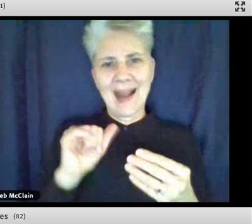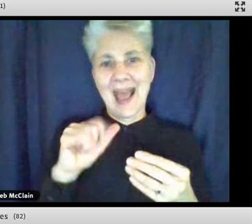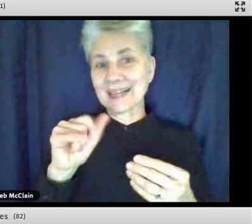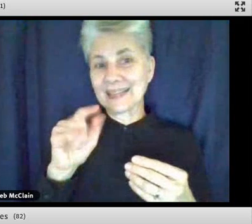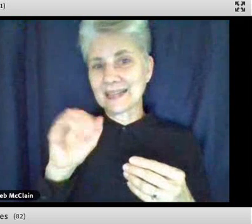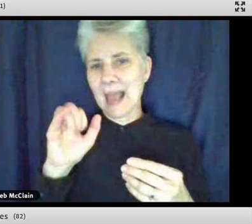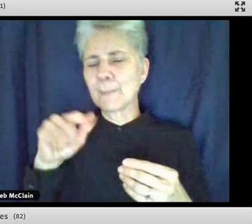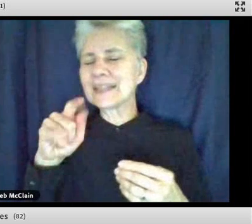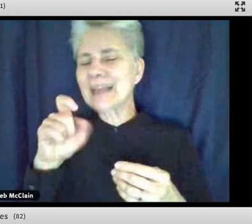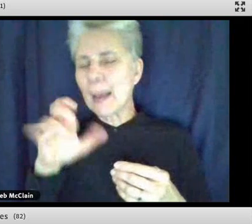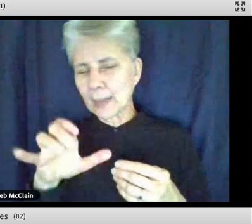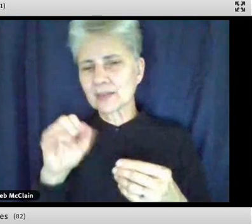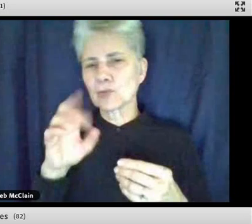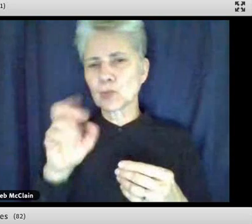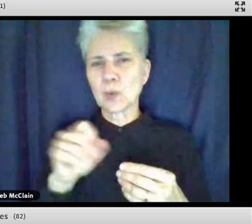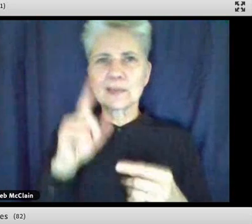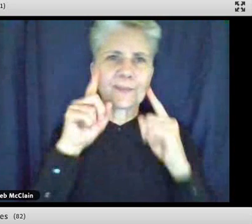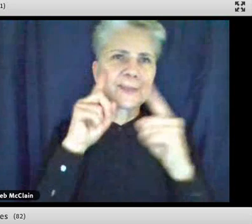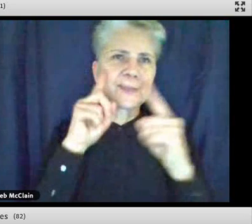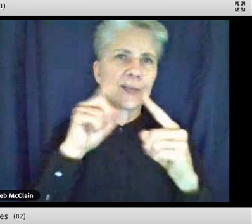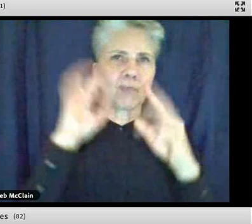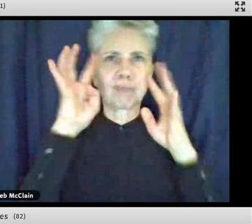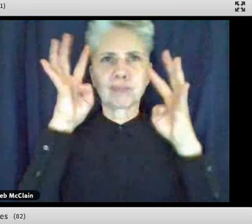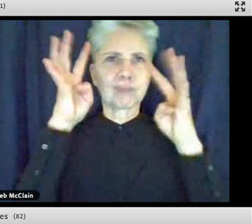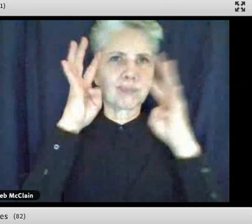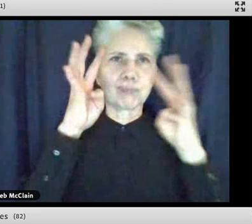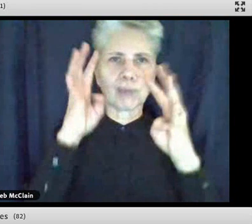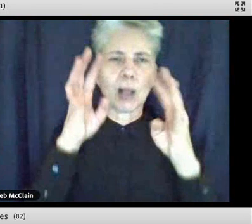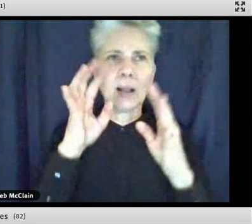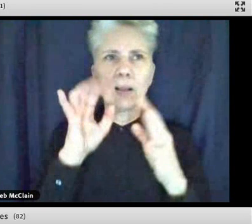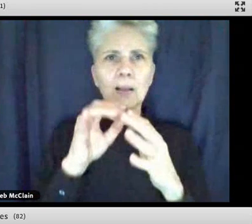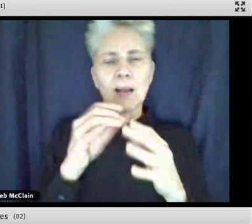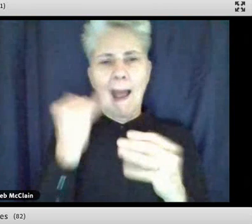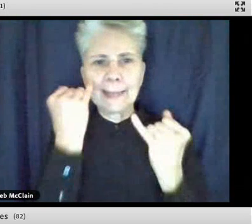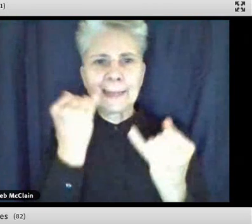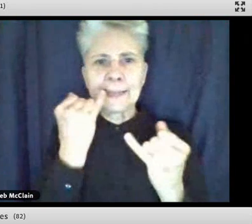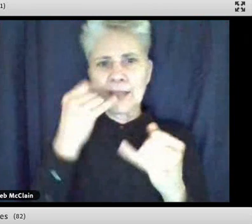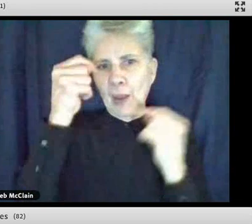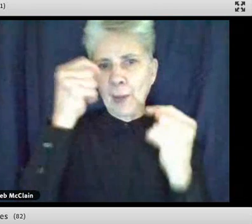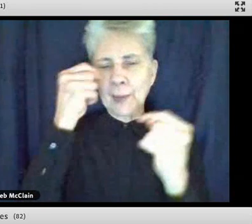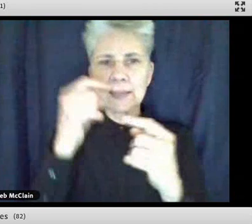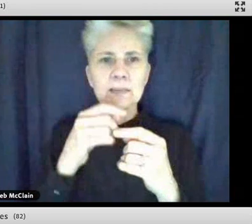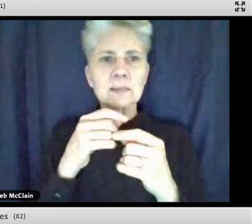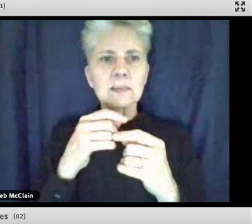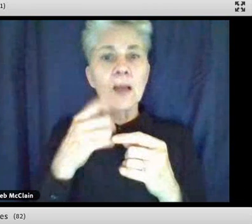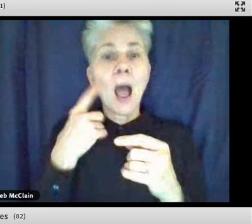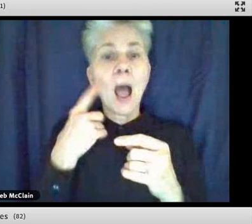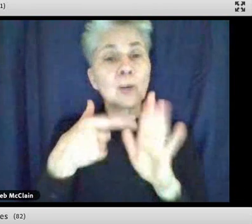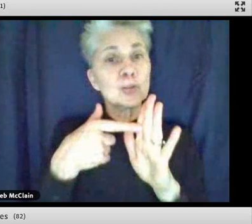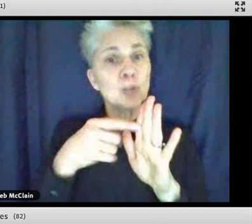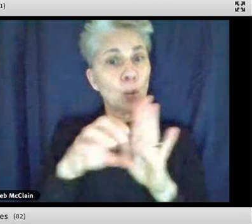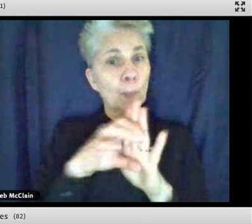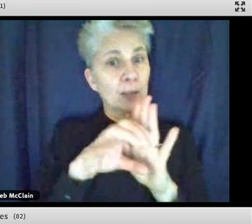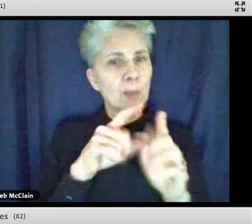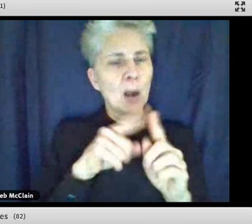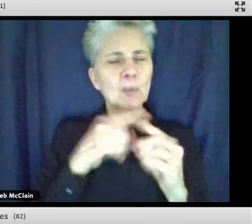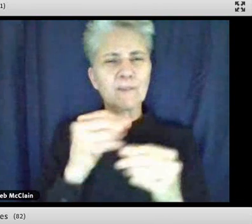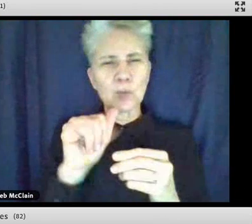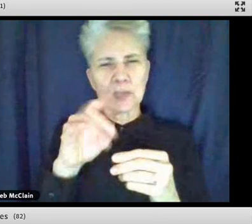kinds of conspiracy theories and things like that. Verify images or videos. I'm going to go through that really quickly, but I'm going to give you some sites for